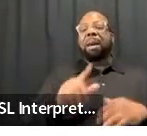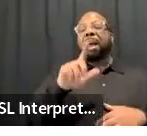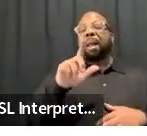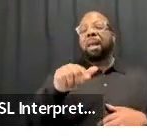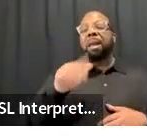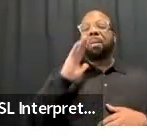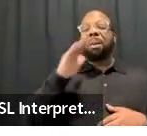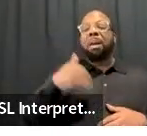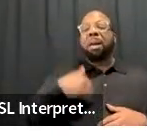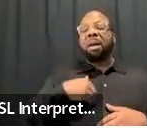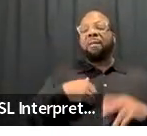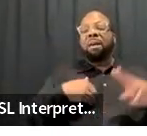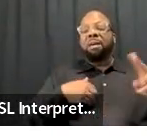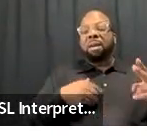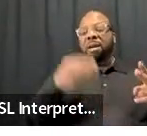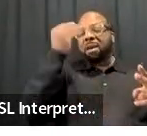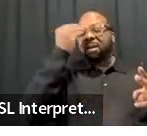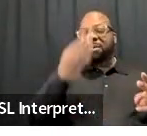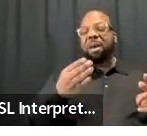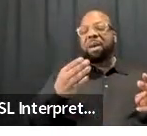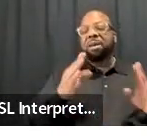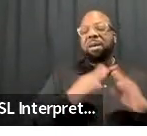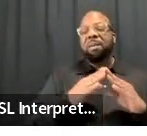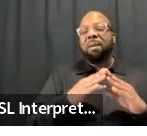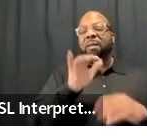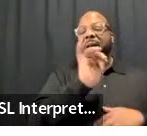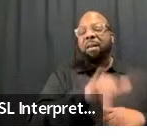year. Thank you for the question.